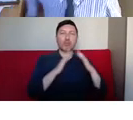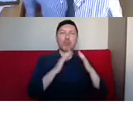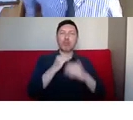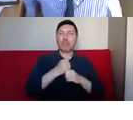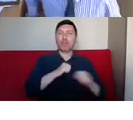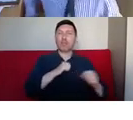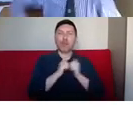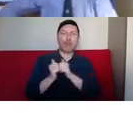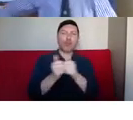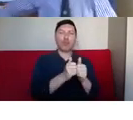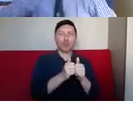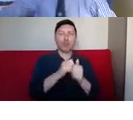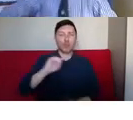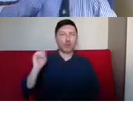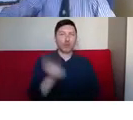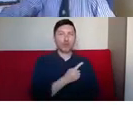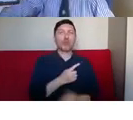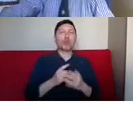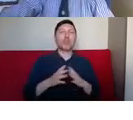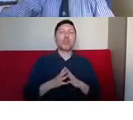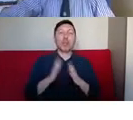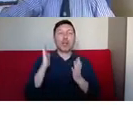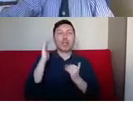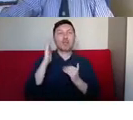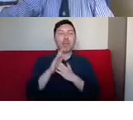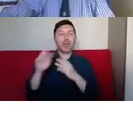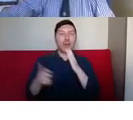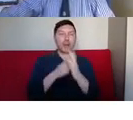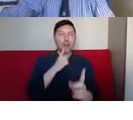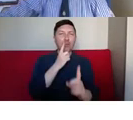somewhere talking about the same and having a nice